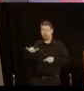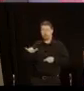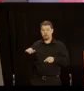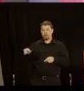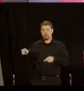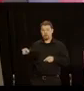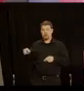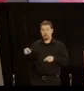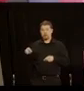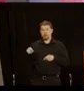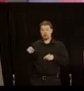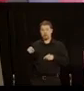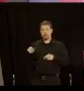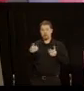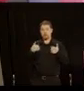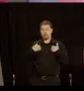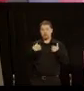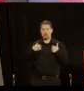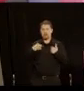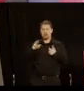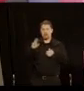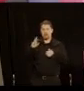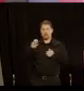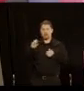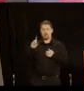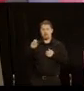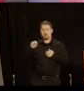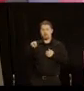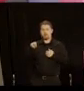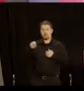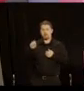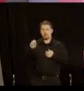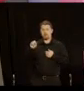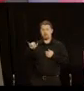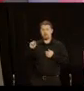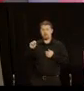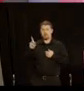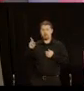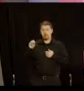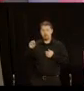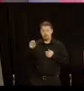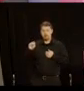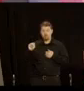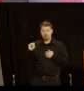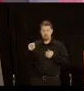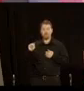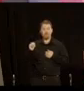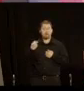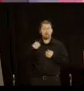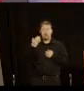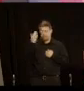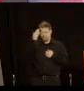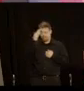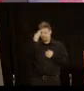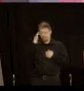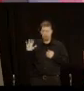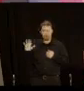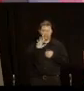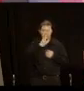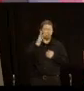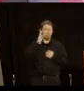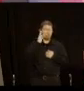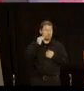he has a condition called Williams syndrome. And I will tell you, I know your path. It is